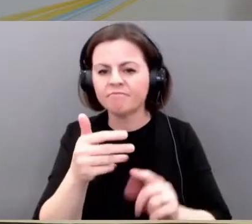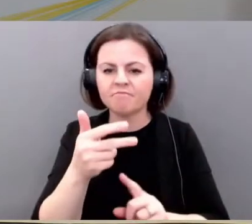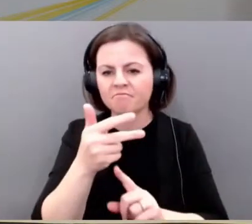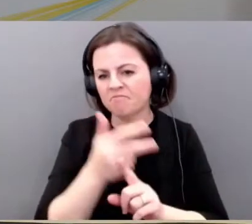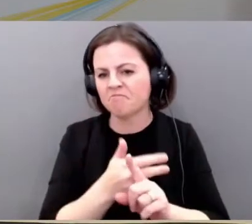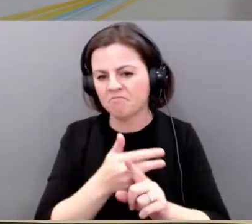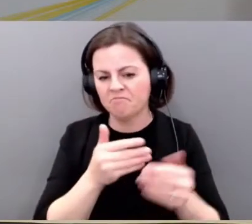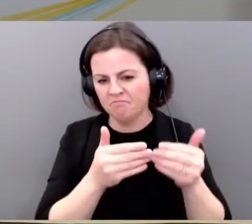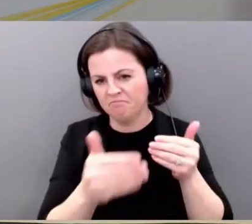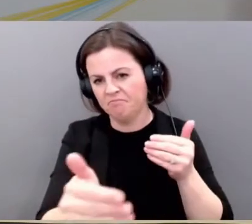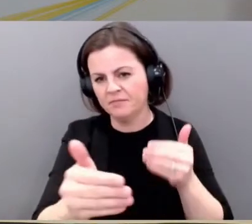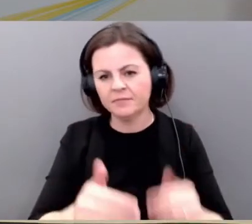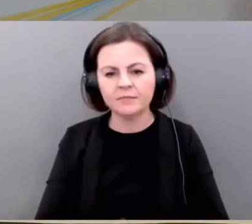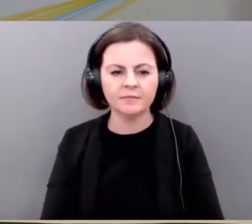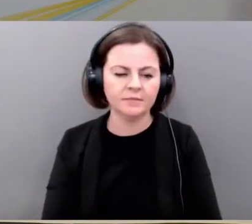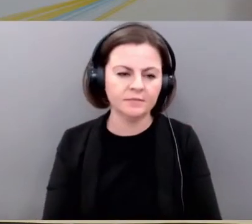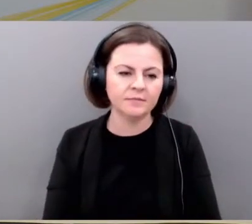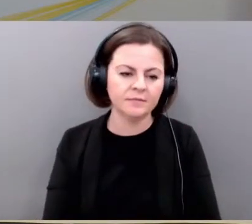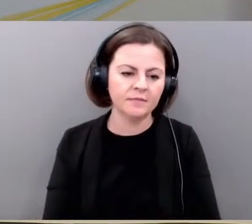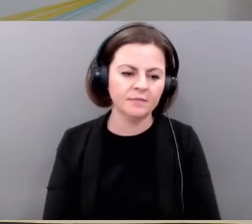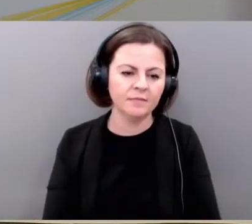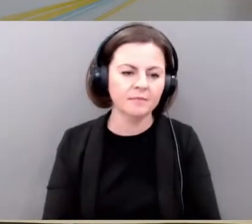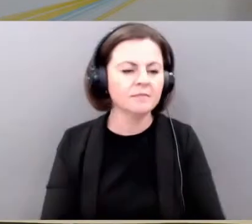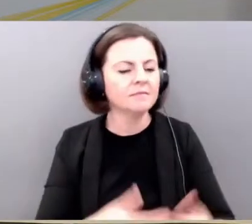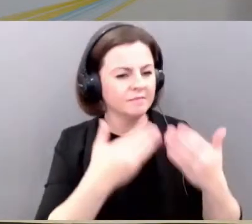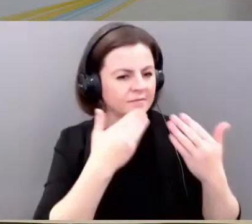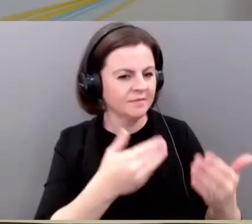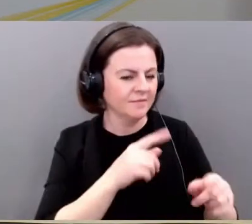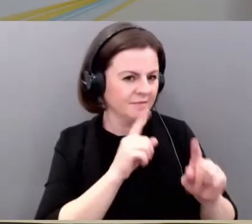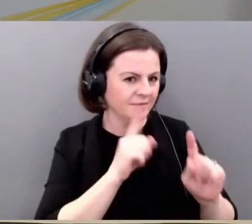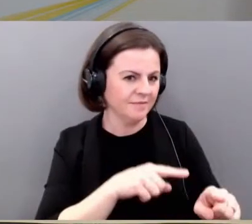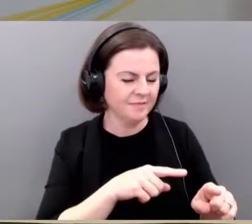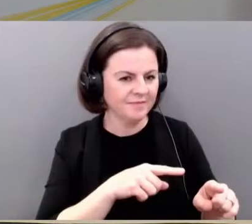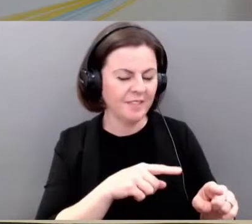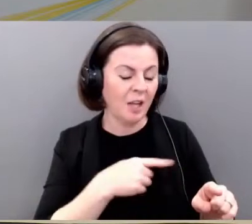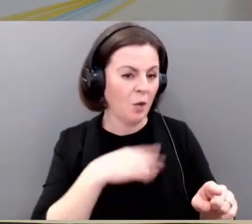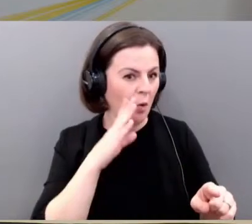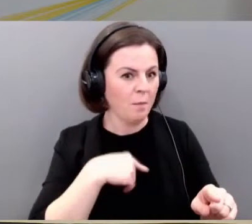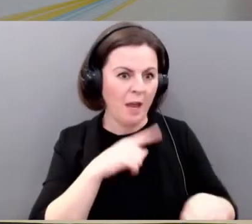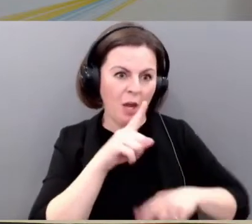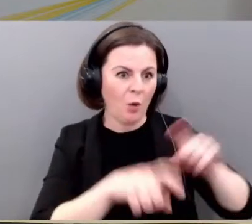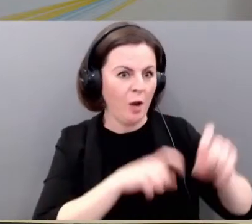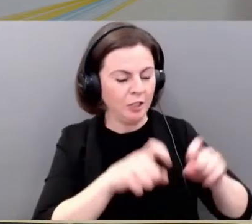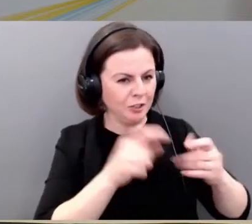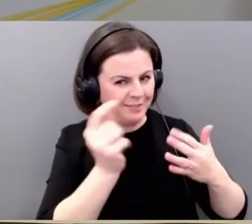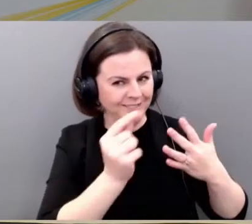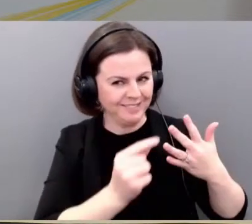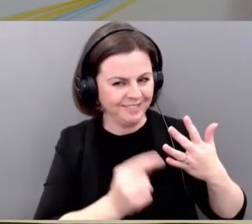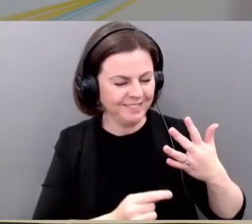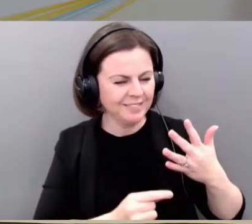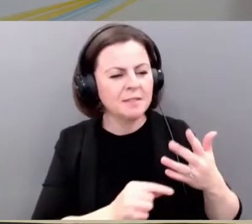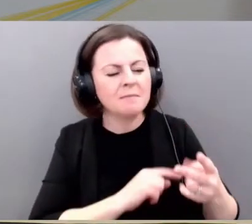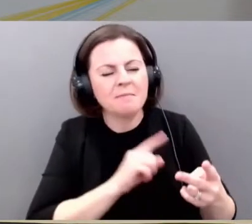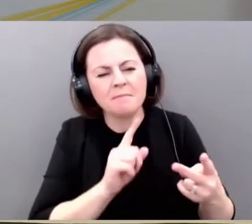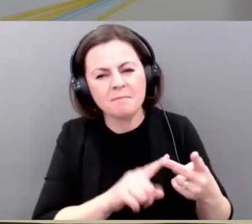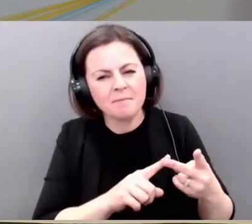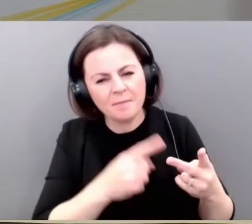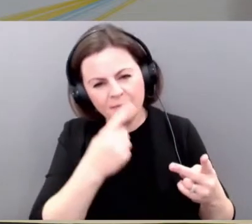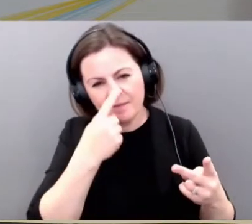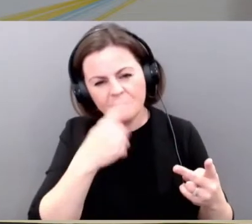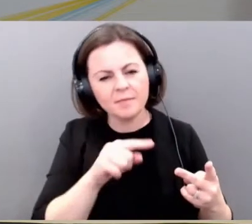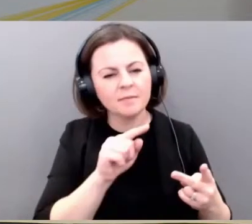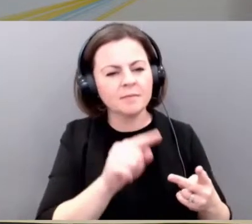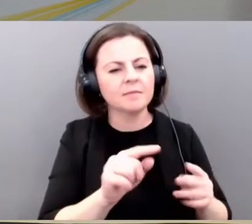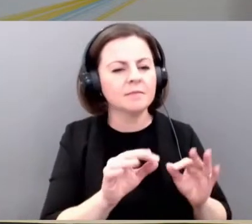months. Thank you for answering that very jam-packed question. I'm also just wondering if you could tell us a little more